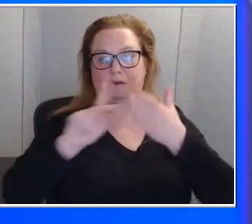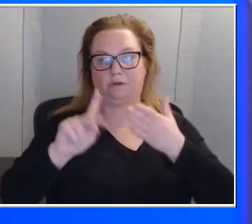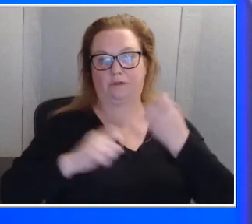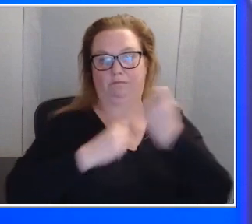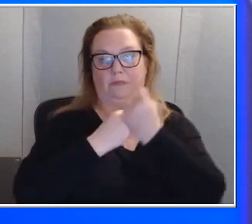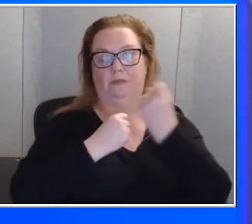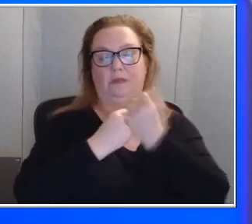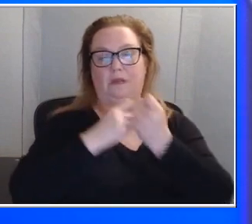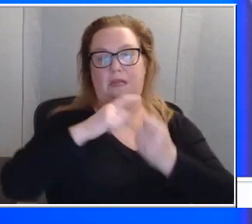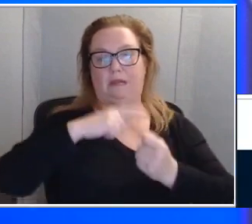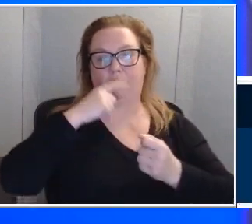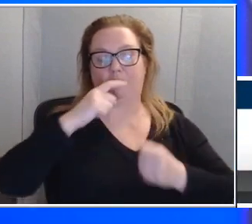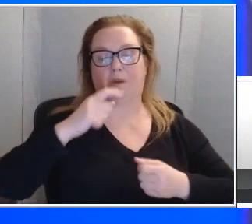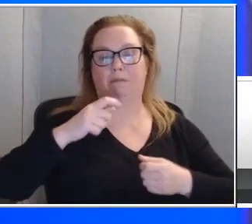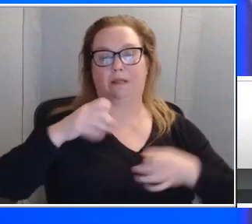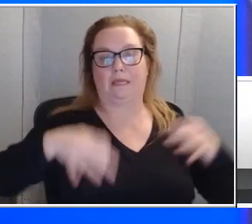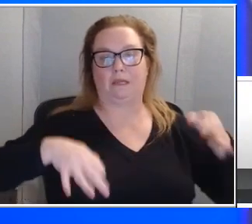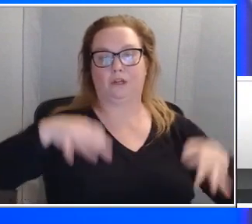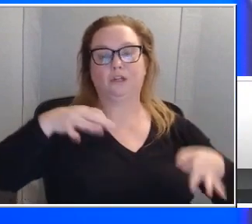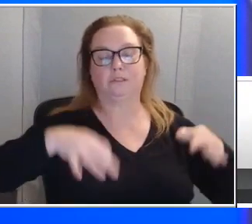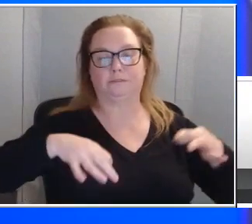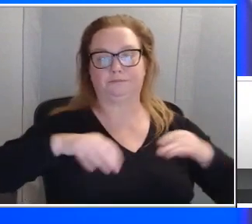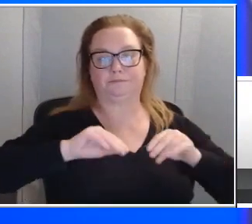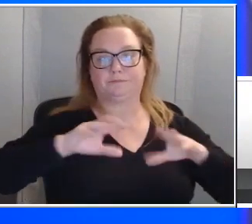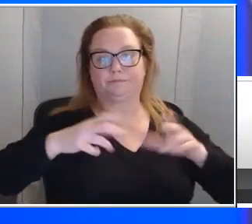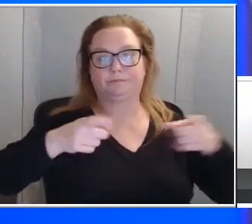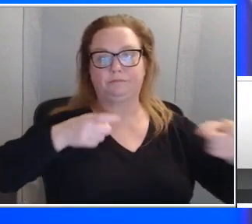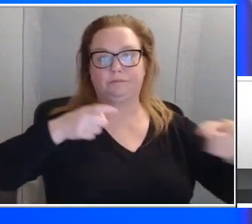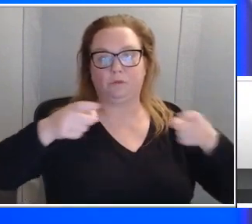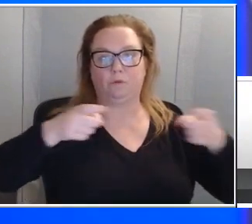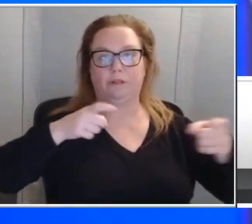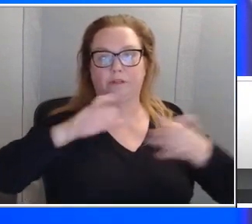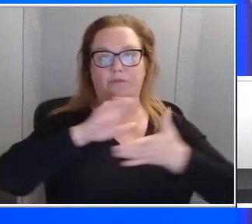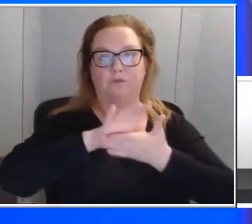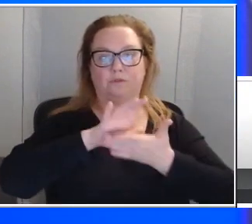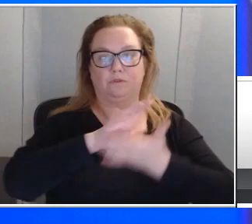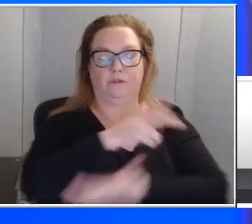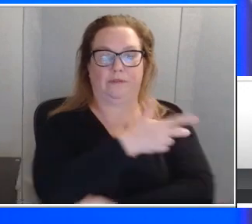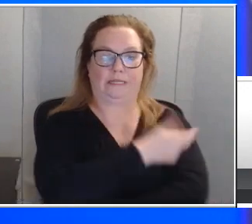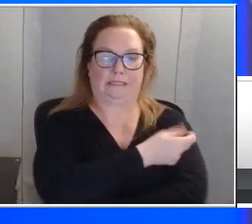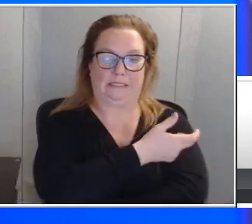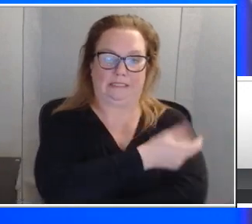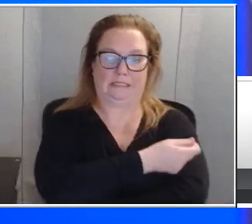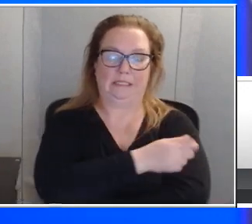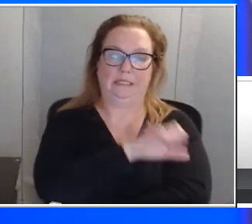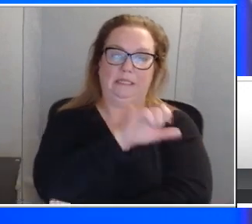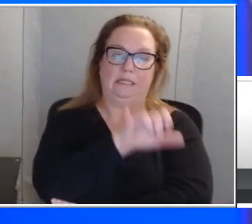public hearings and whatnot, to propagate regulations for school vaccines. And I think that would be